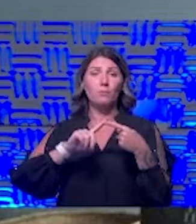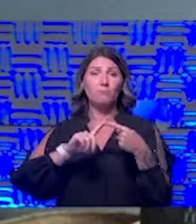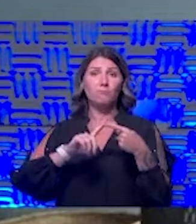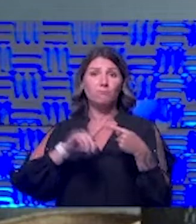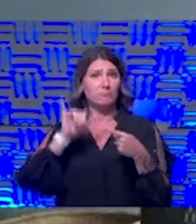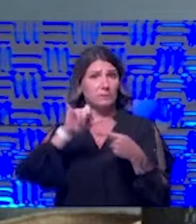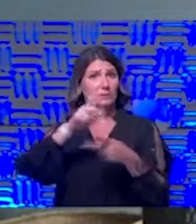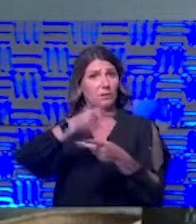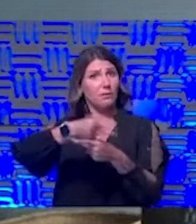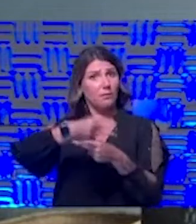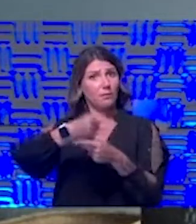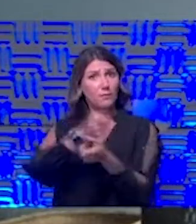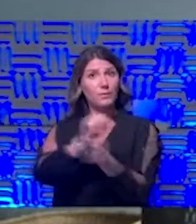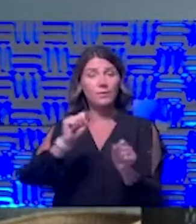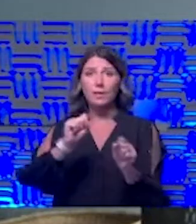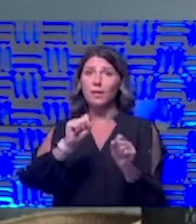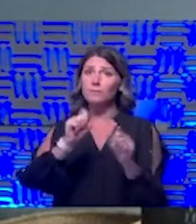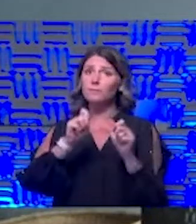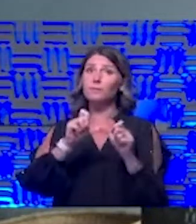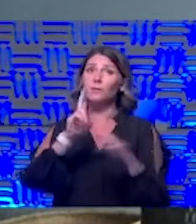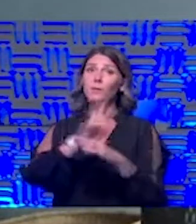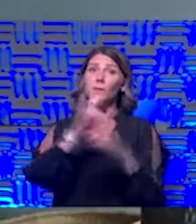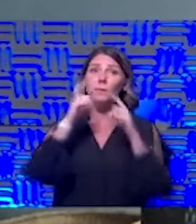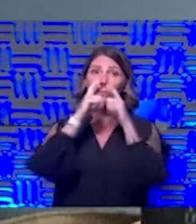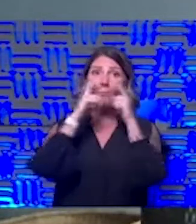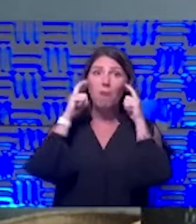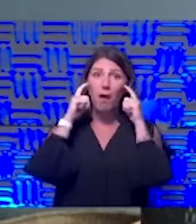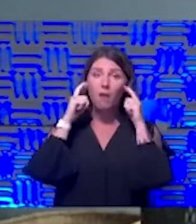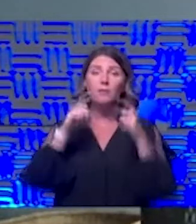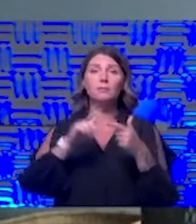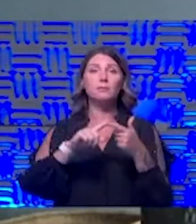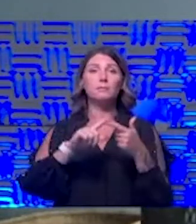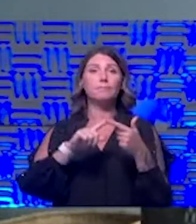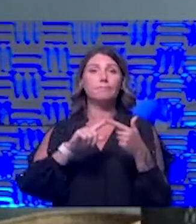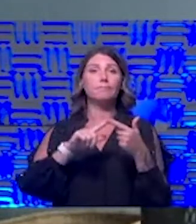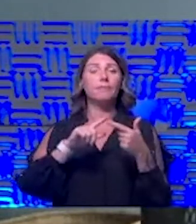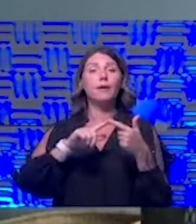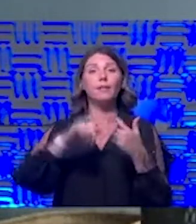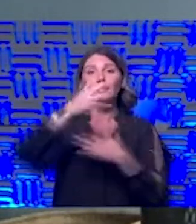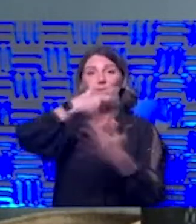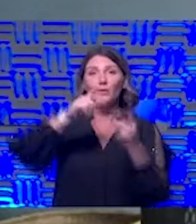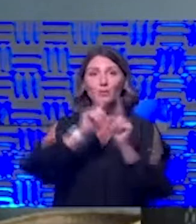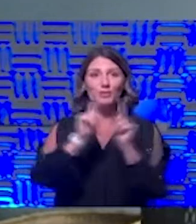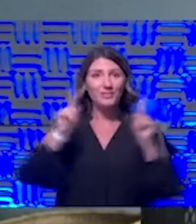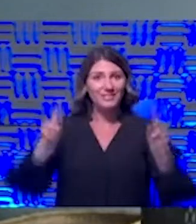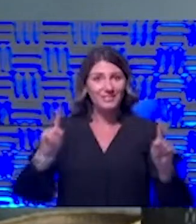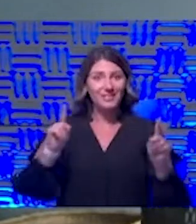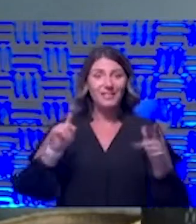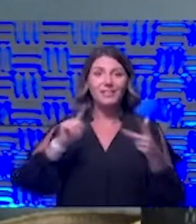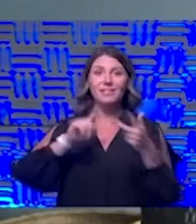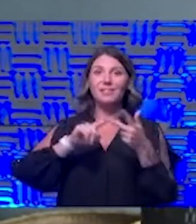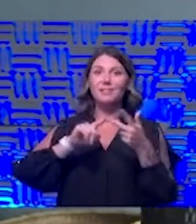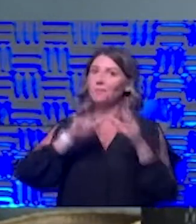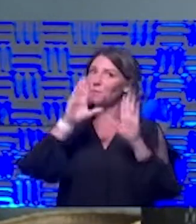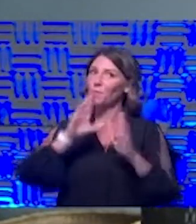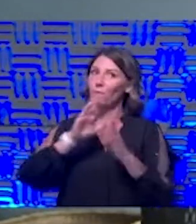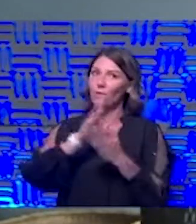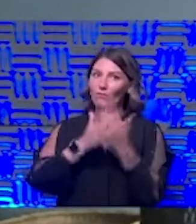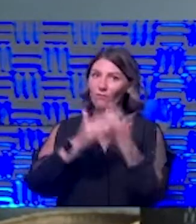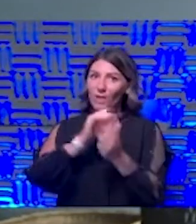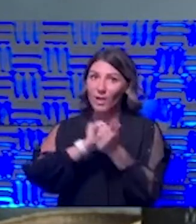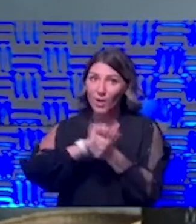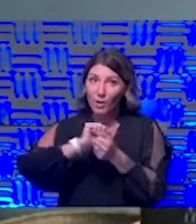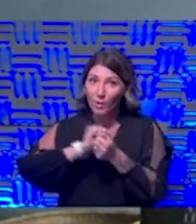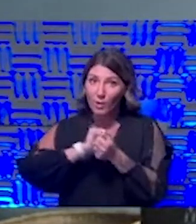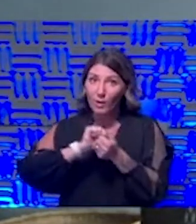careful and safe, to continue wearing your masks, to continue social distancing, to do excellent hand washing, to do